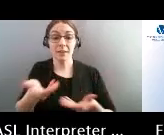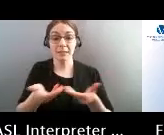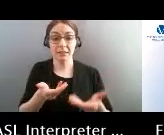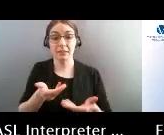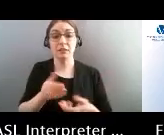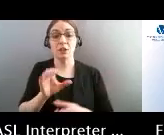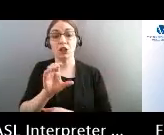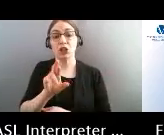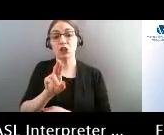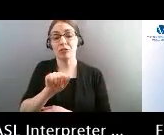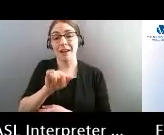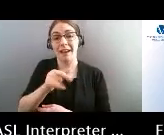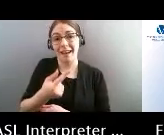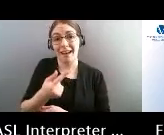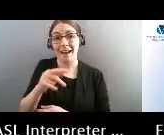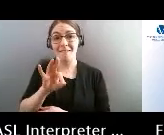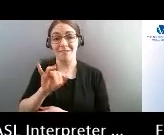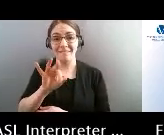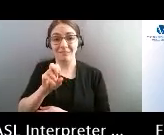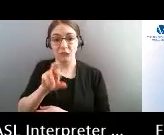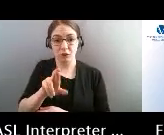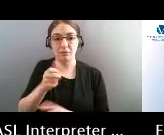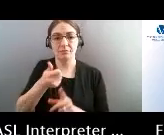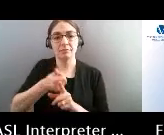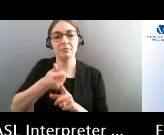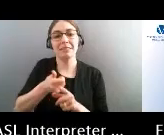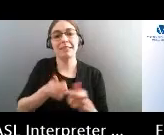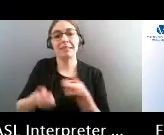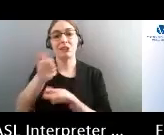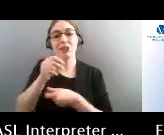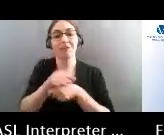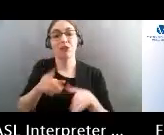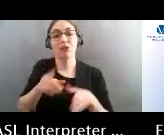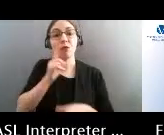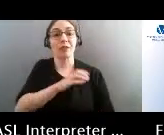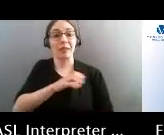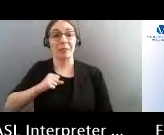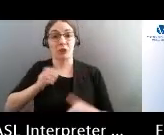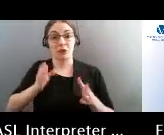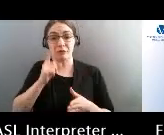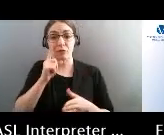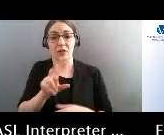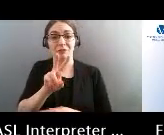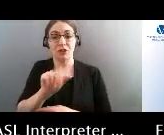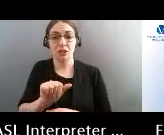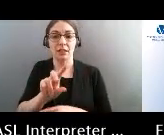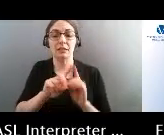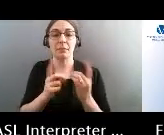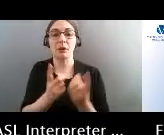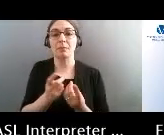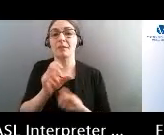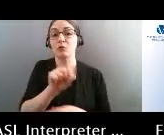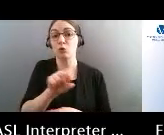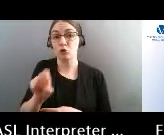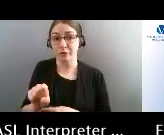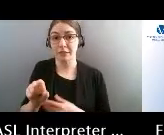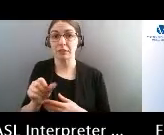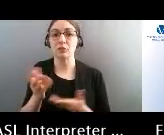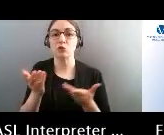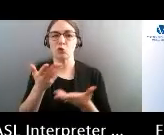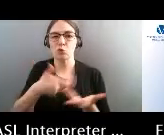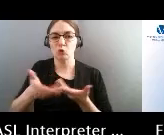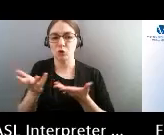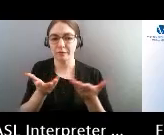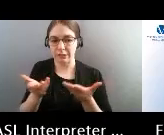Craig Pfeiffer, who is the Senior Advisor to the Commissioner for the Virginia Department of Social Services. We will also have as